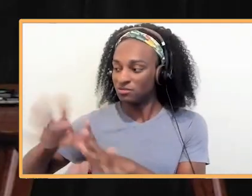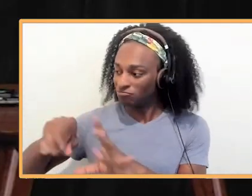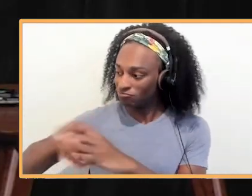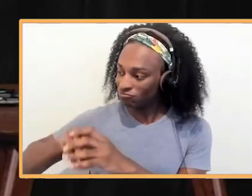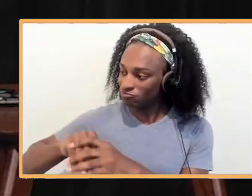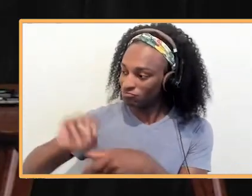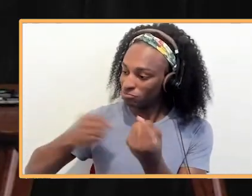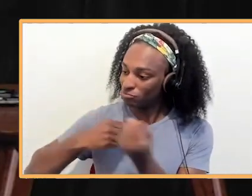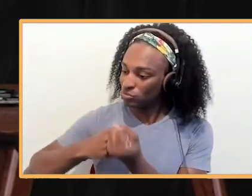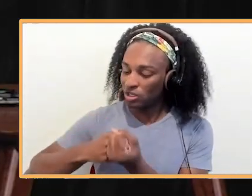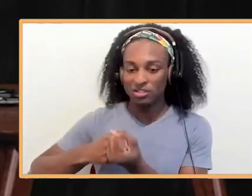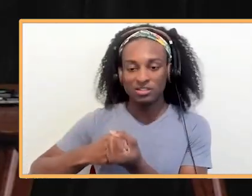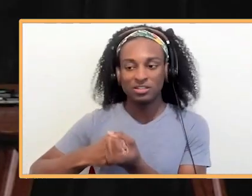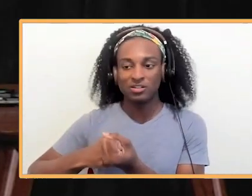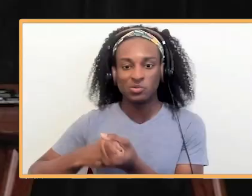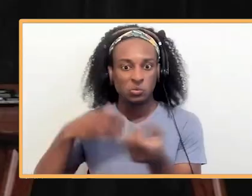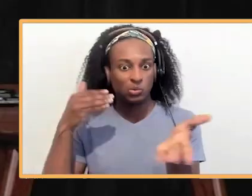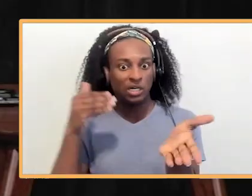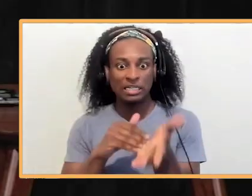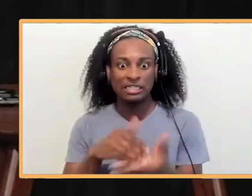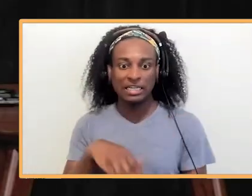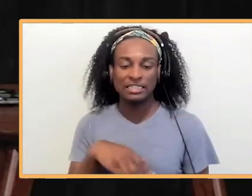fat shaming. And